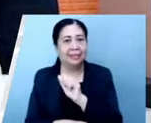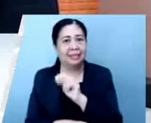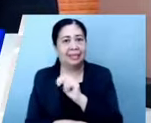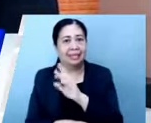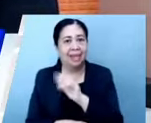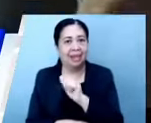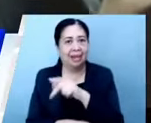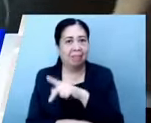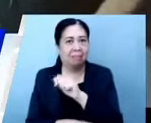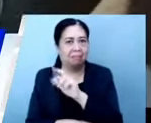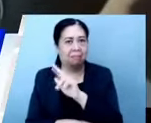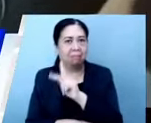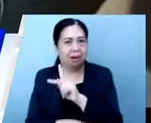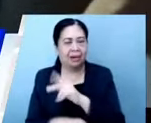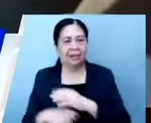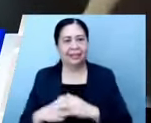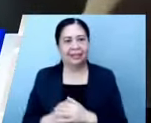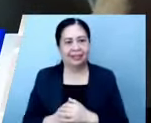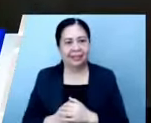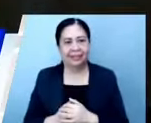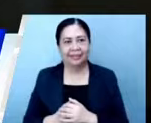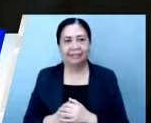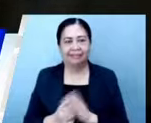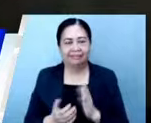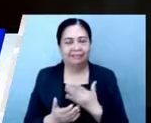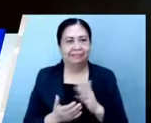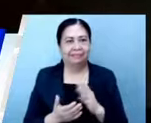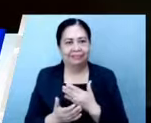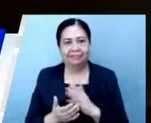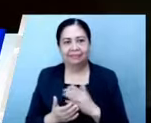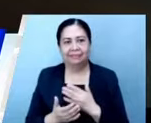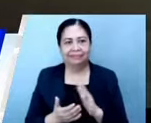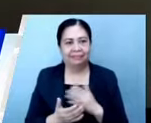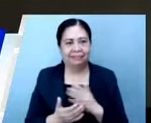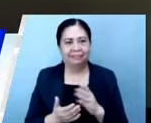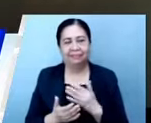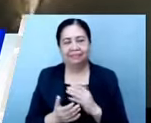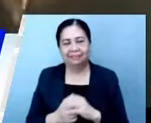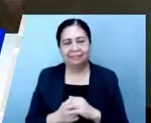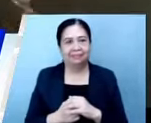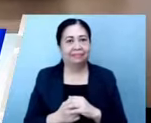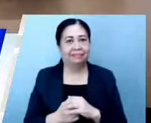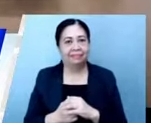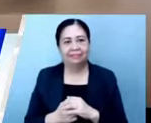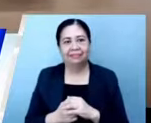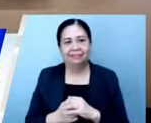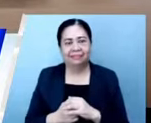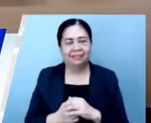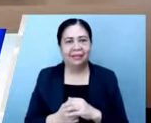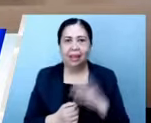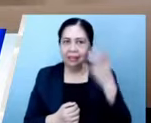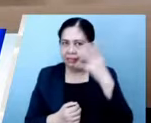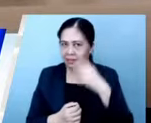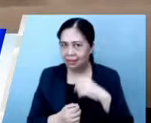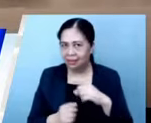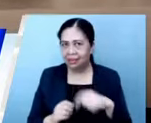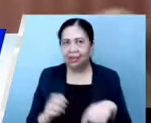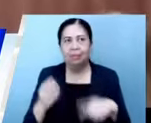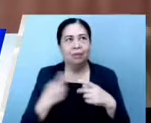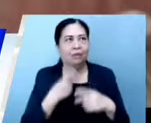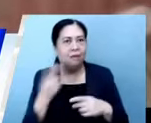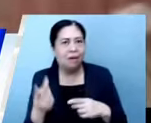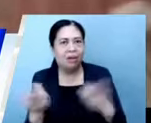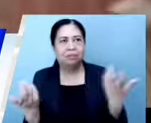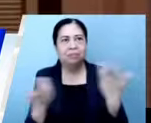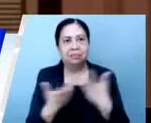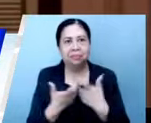Cause I want you to work the middle, grind a little. Ganda. From vocals to music video, perfect for summer anthem, ang Too Proud